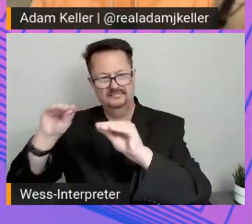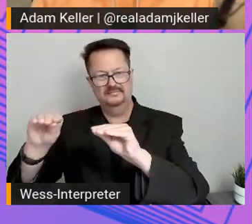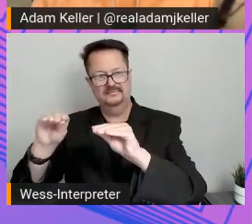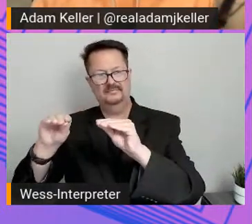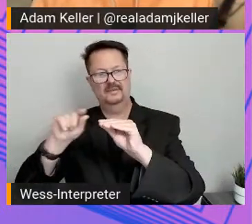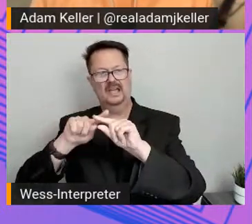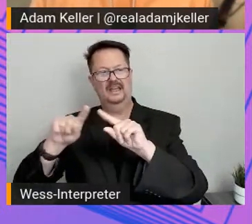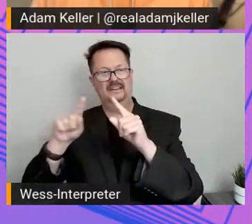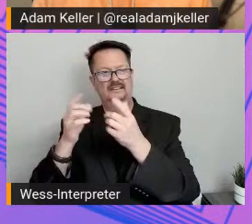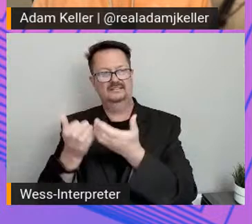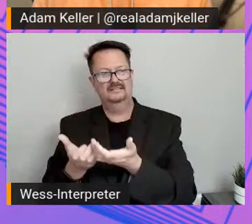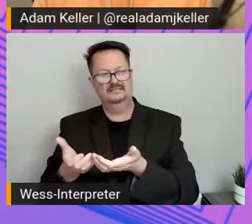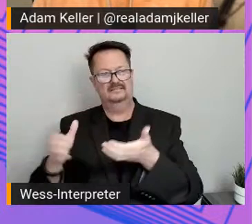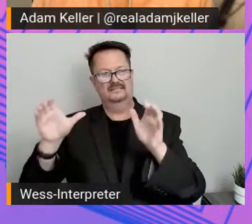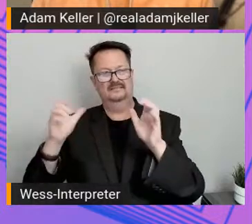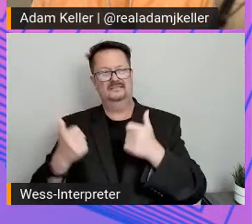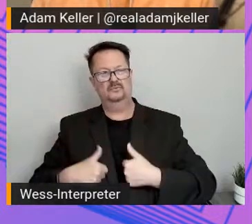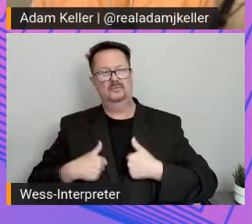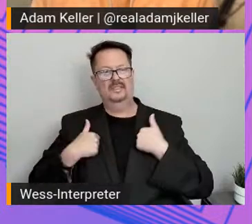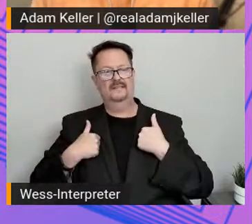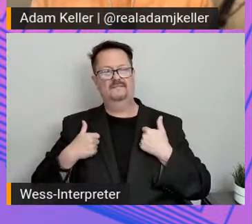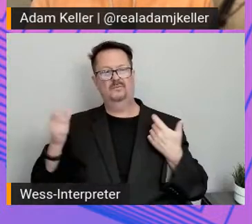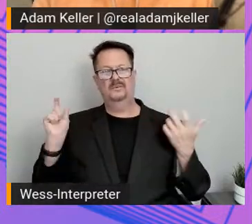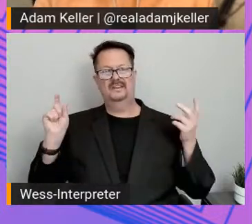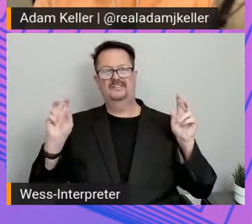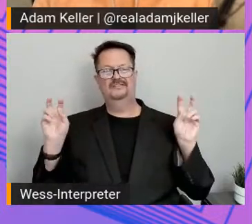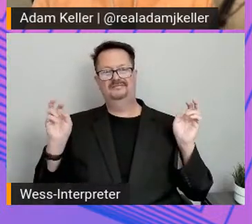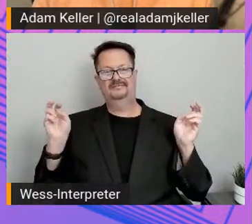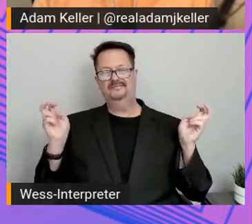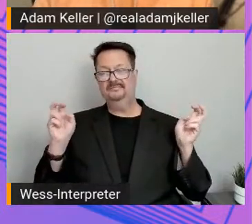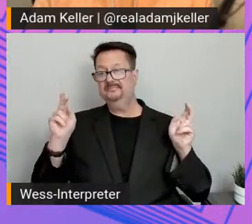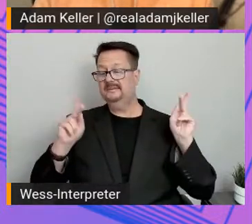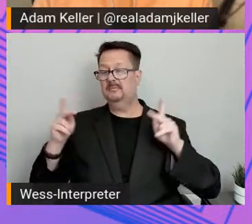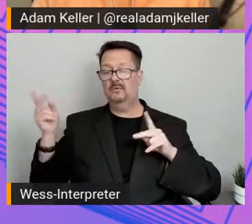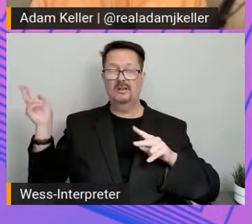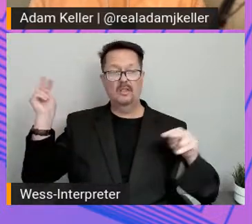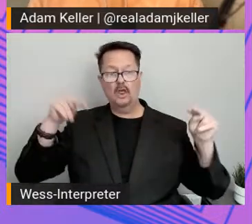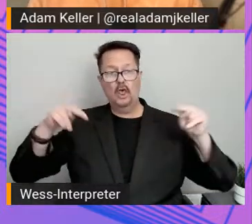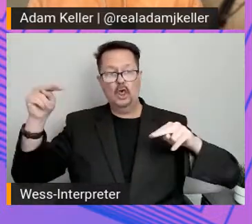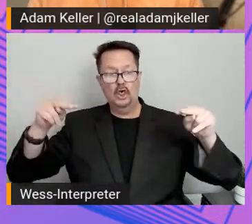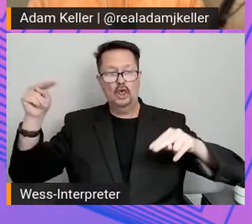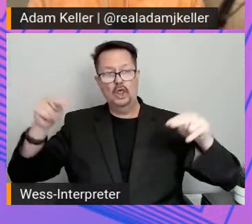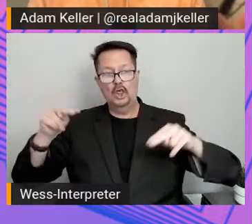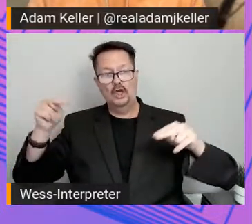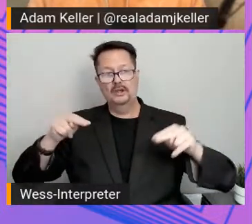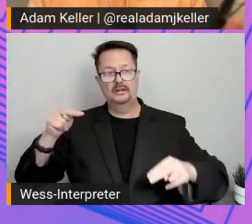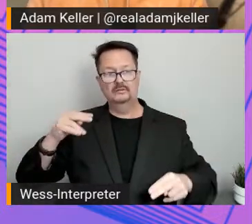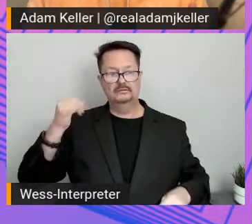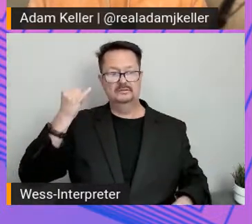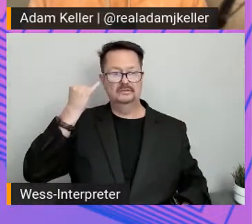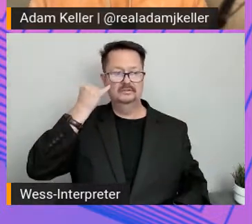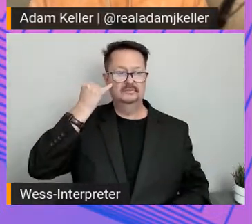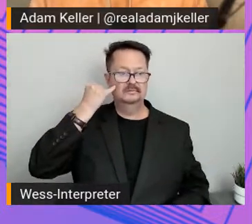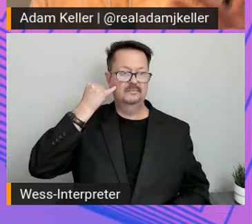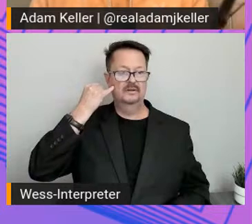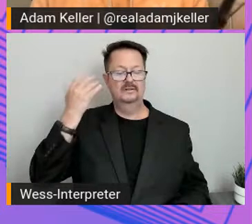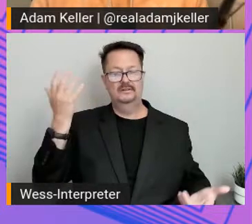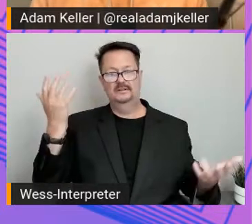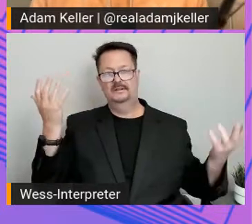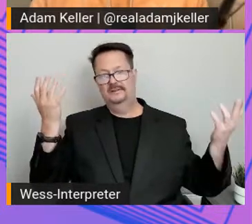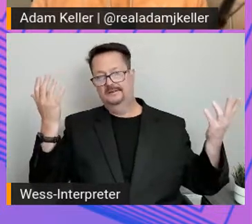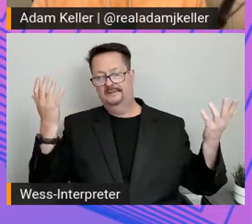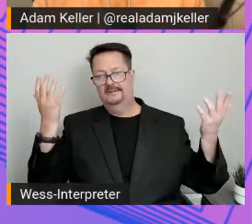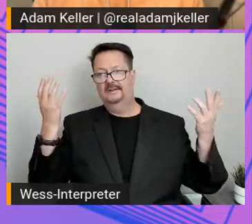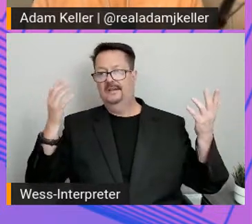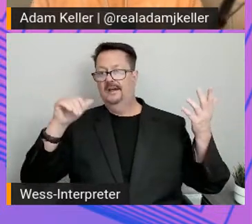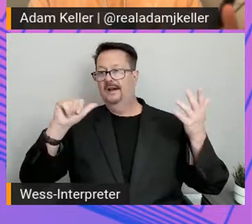to live somewhere. So if other people want to access my application, say it's a dev environment and I want other developers to be able to test